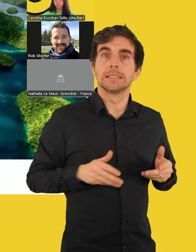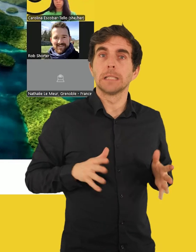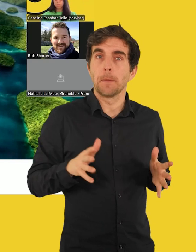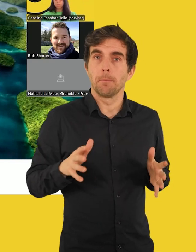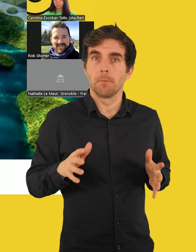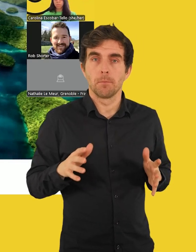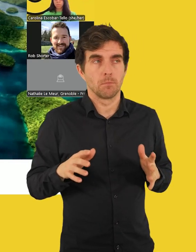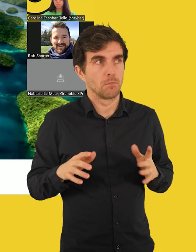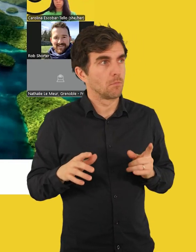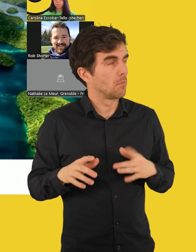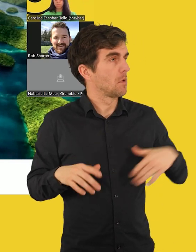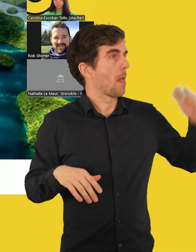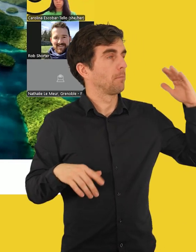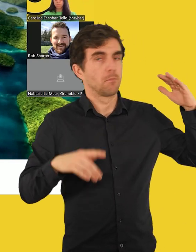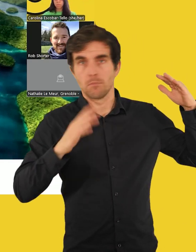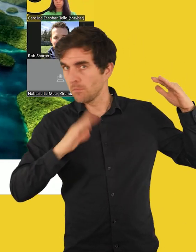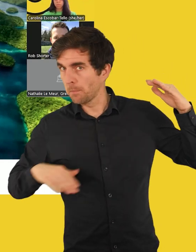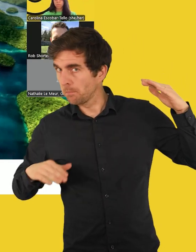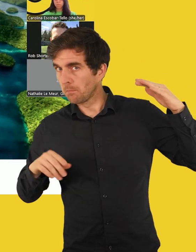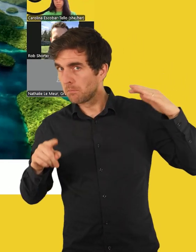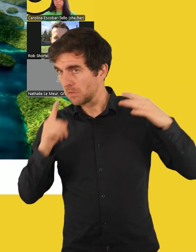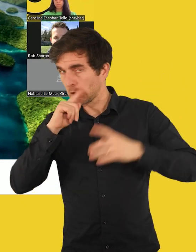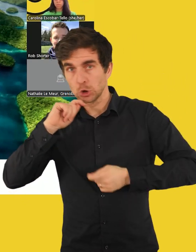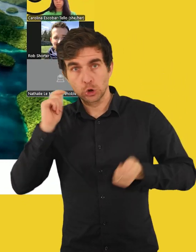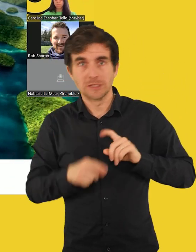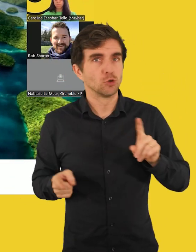the entire system to a higher order.